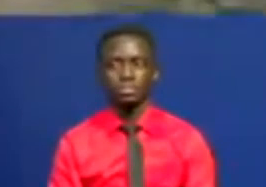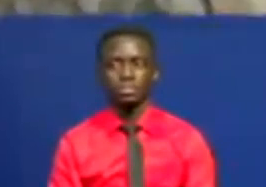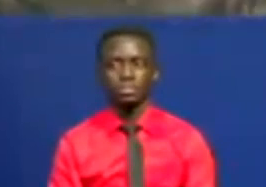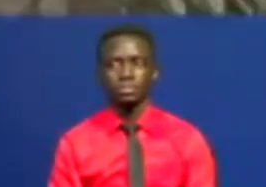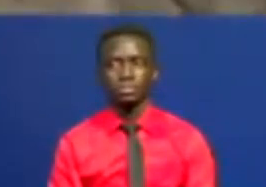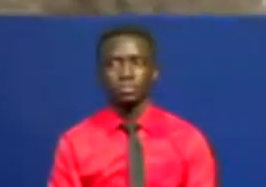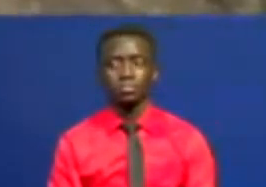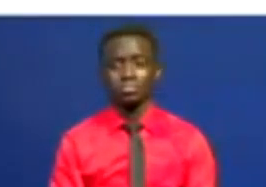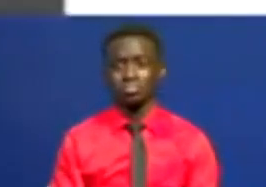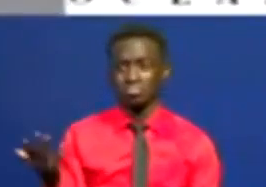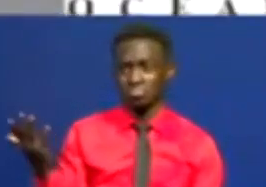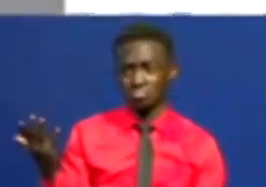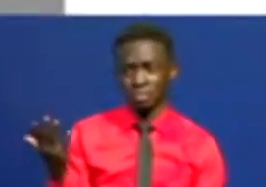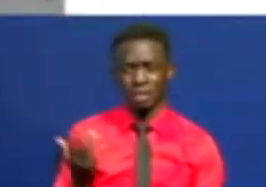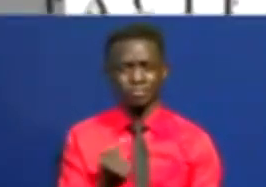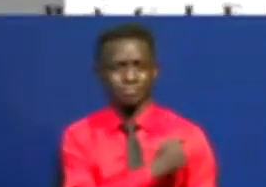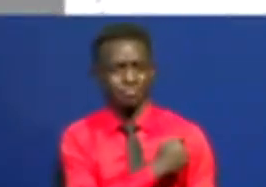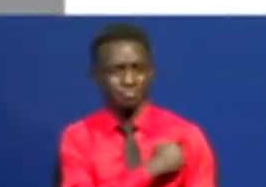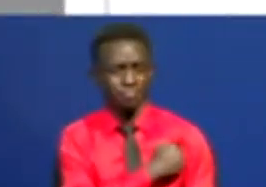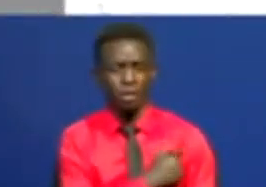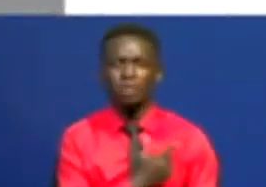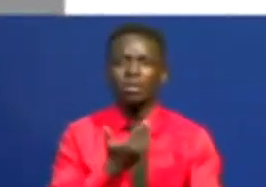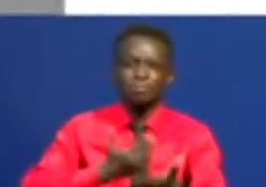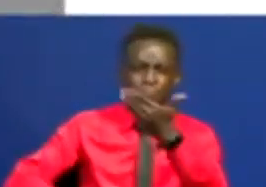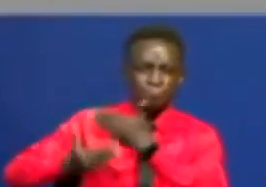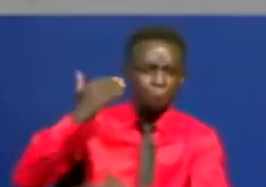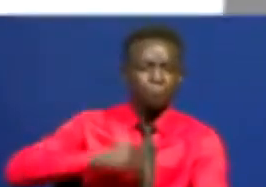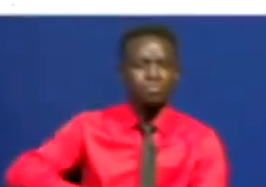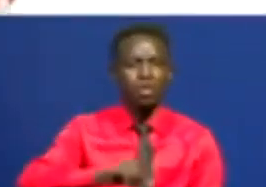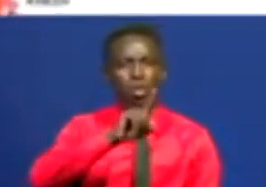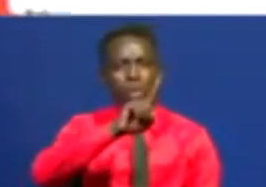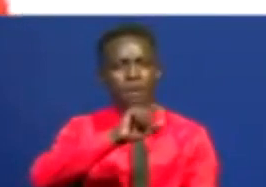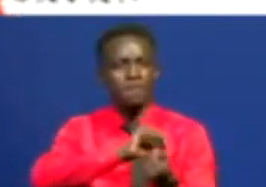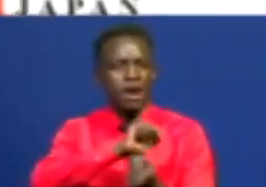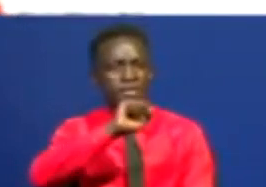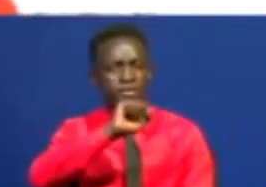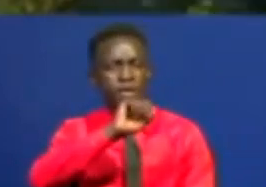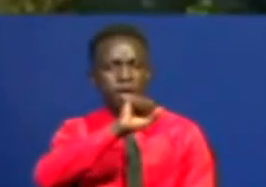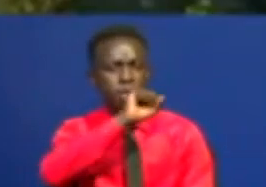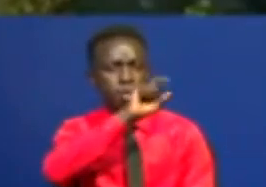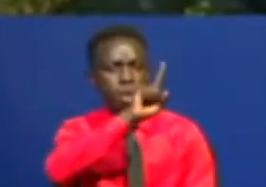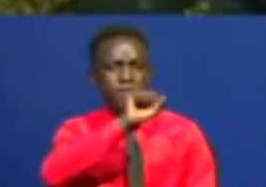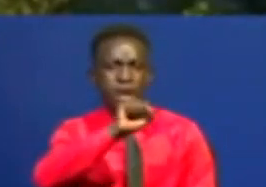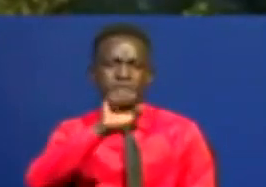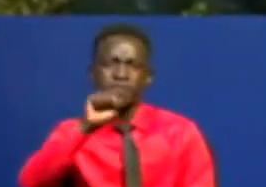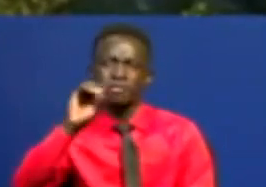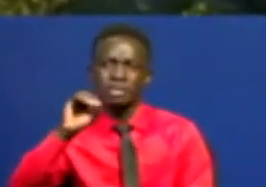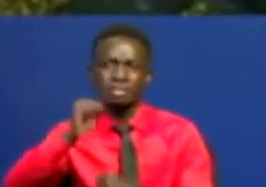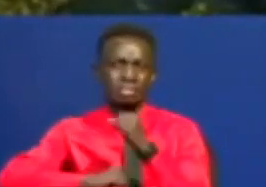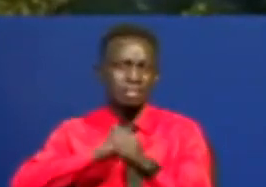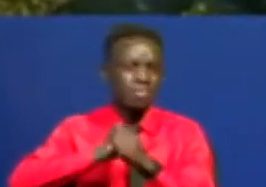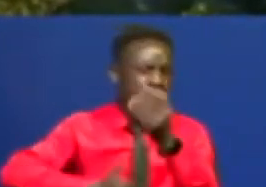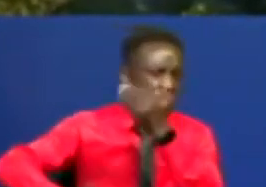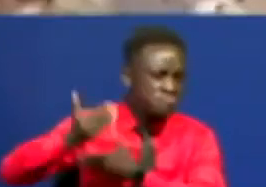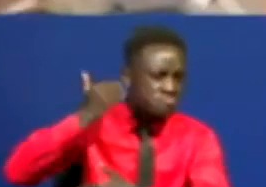Cupping therapy dates back to the 1550s with its roots in Asia, the Middle East, Eastern Europe, and